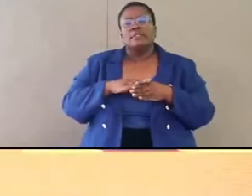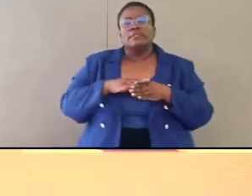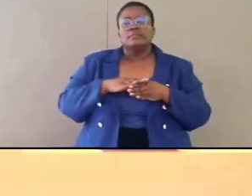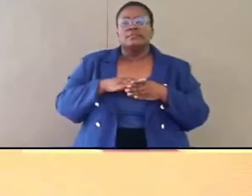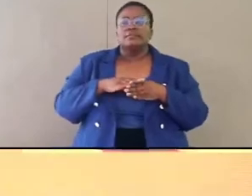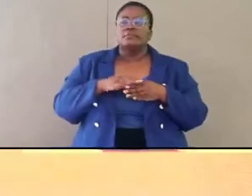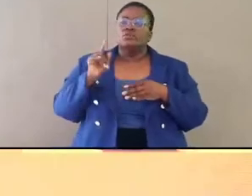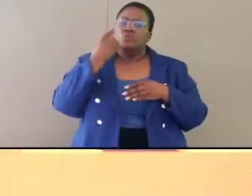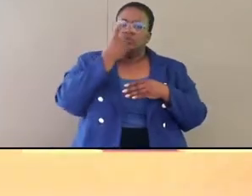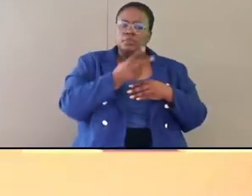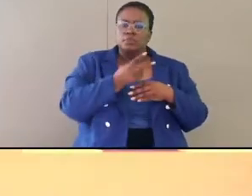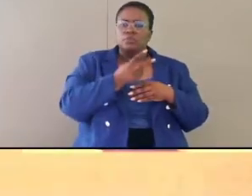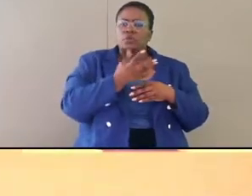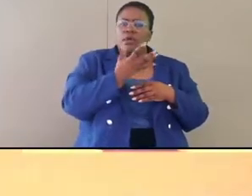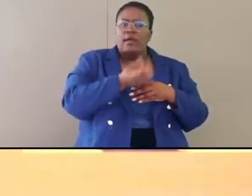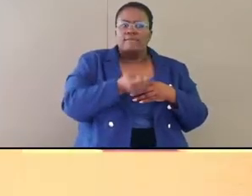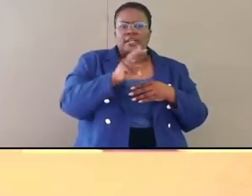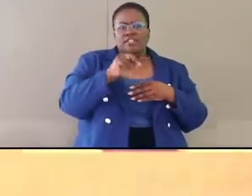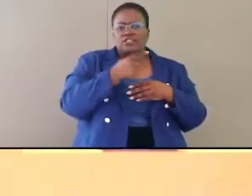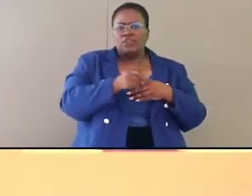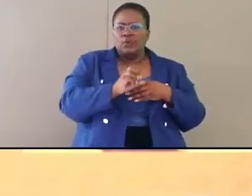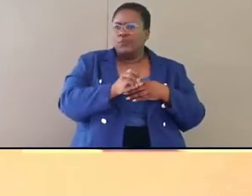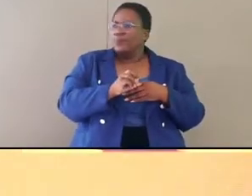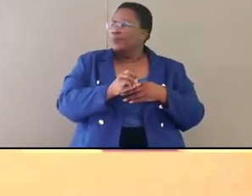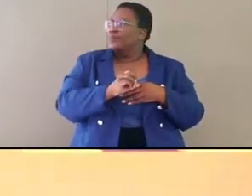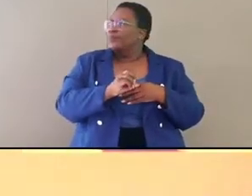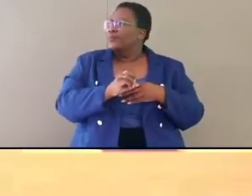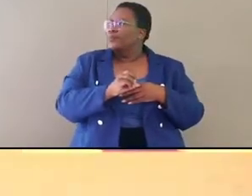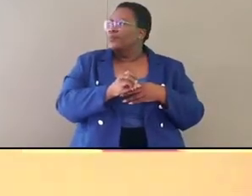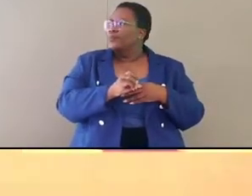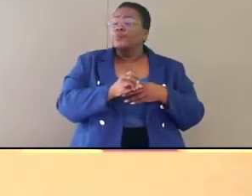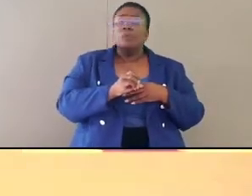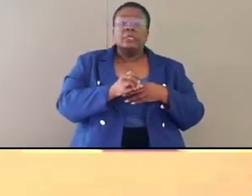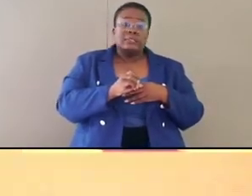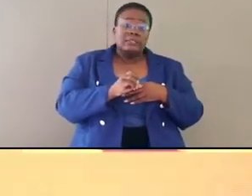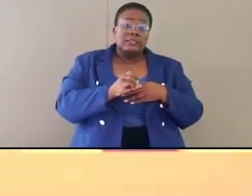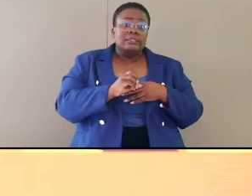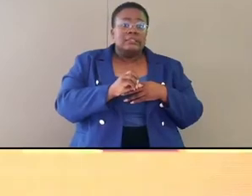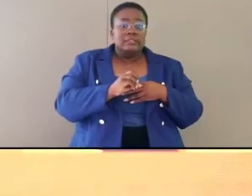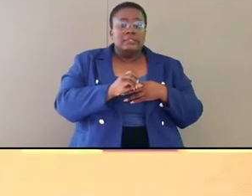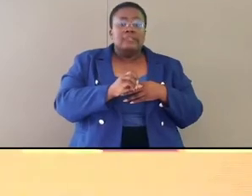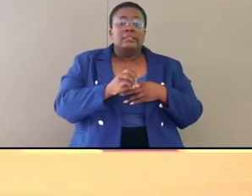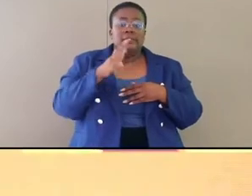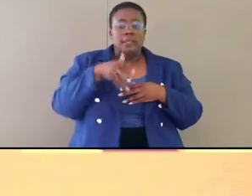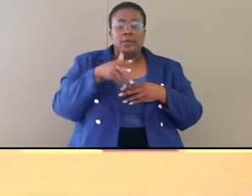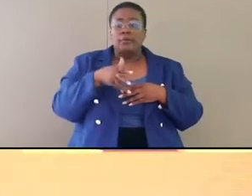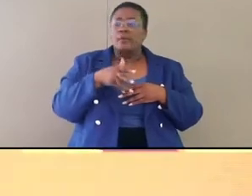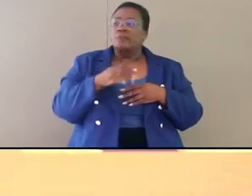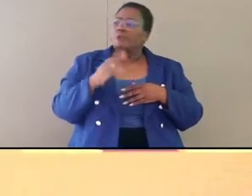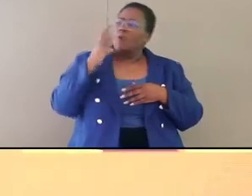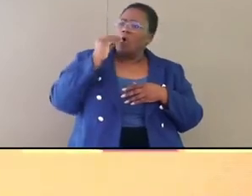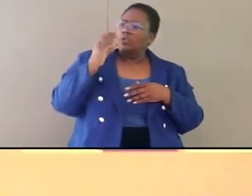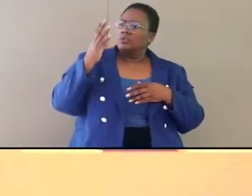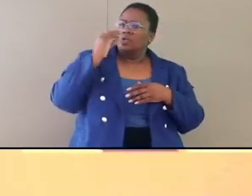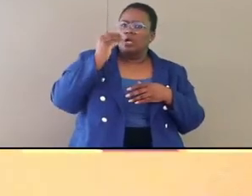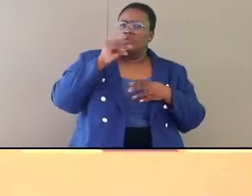U of civil society and others that's why they keep us on our toes. They're going to consistently be asking me what happened. I must be able